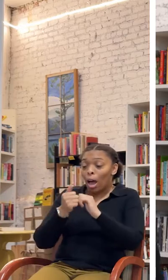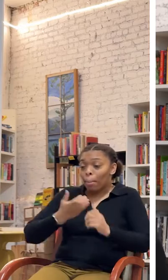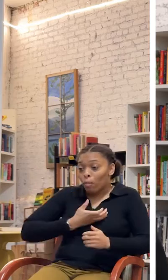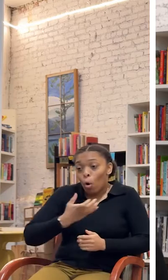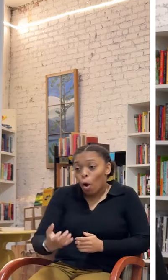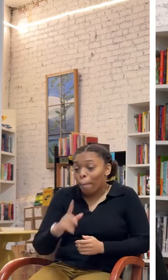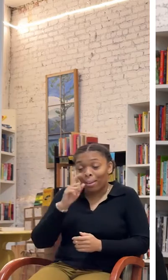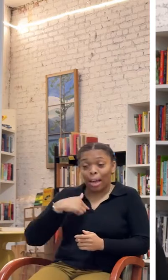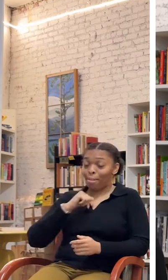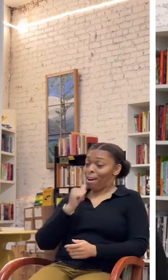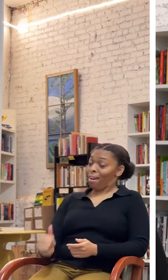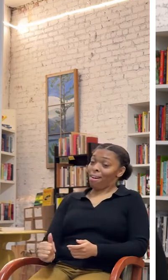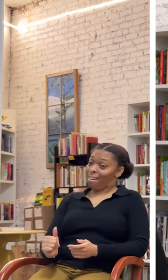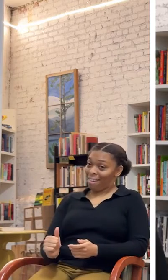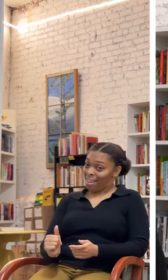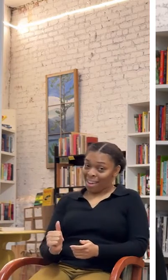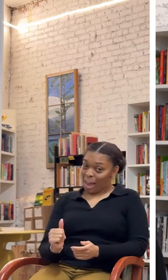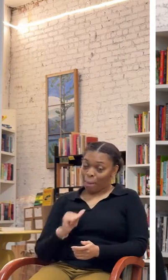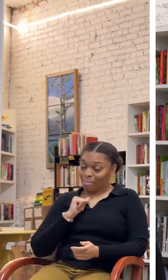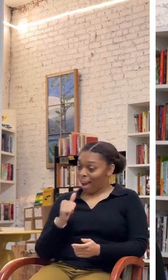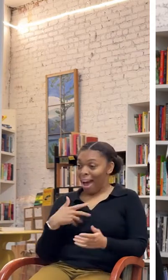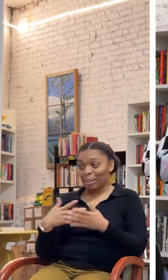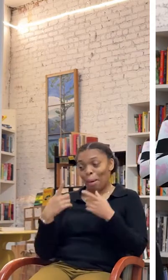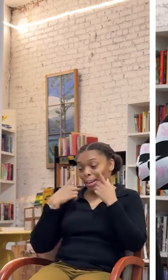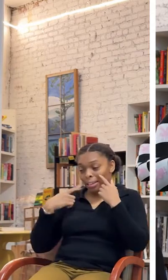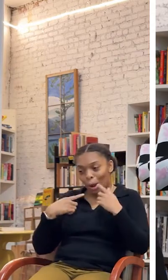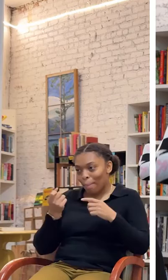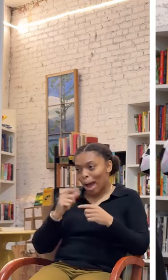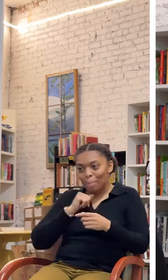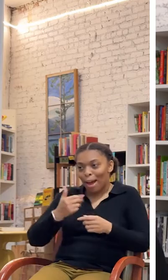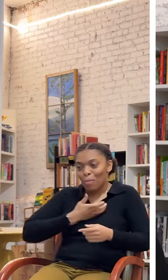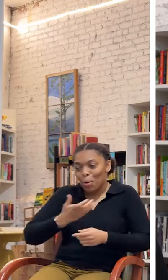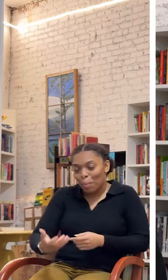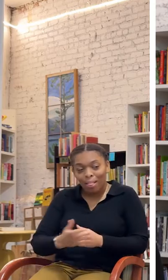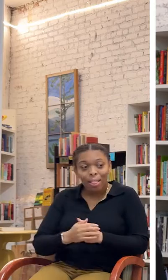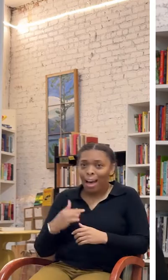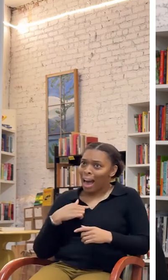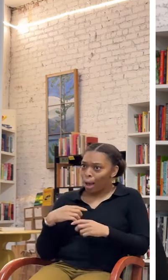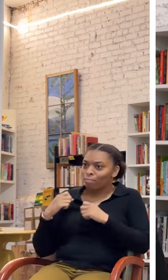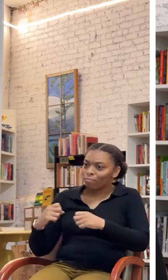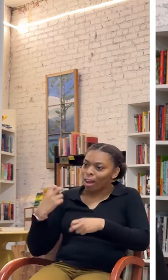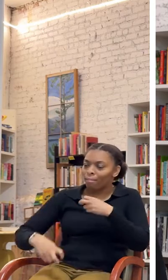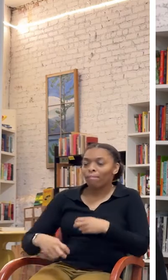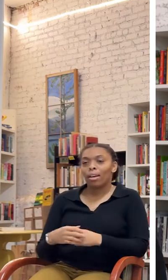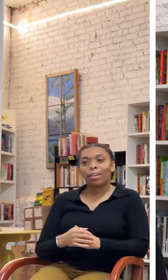not. Despite the tears. Okay? I'm pretty tough.